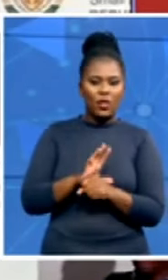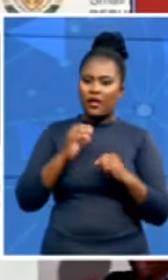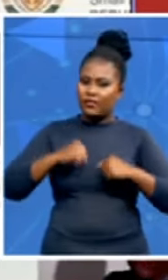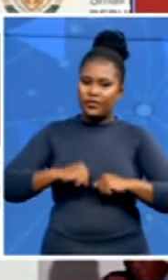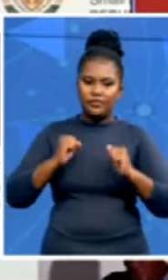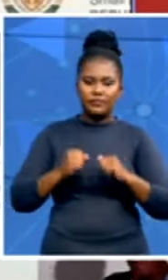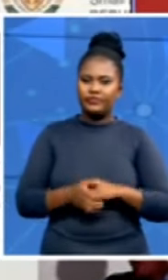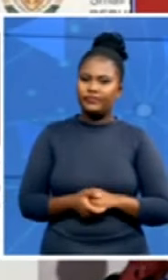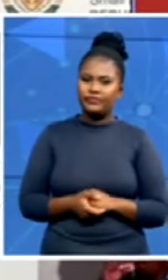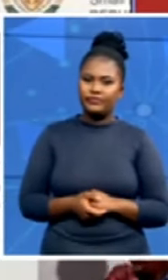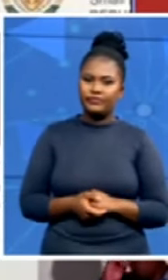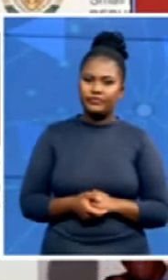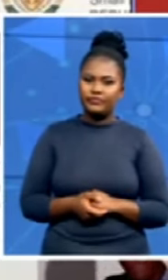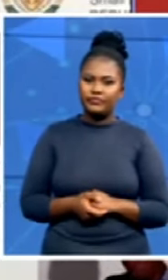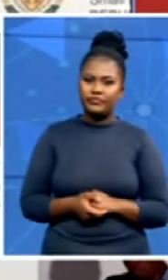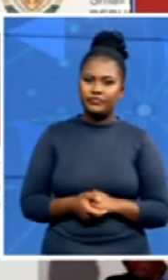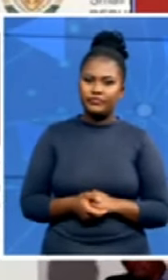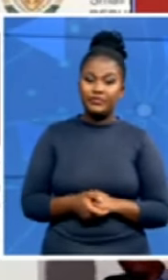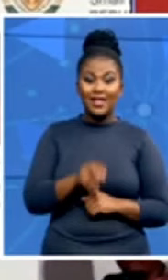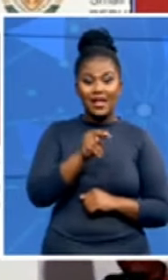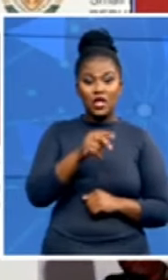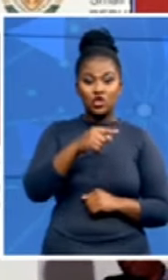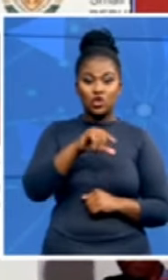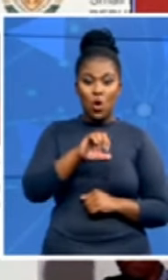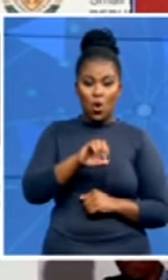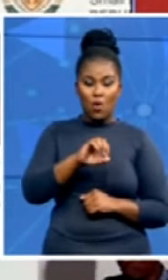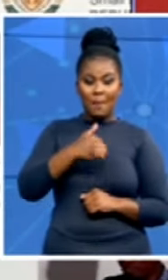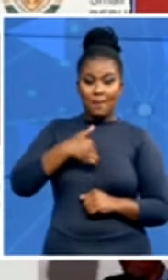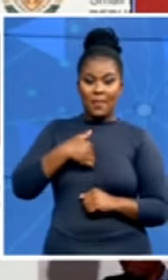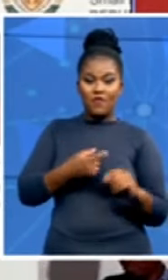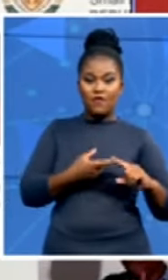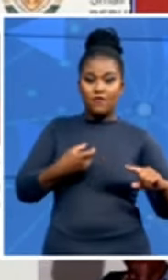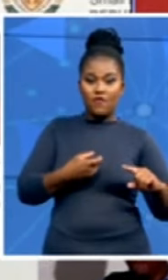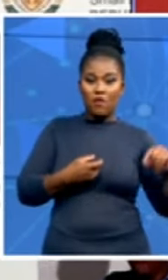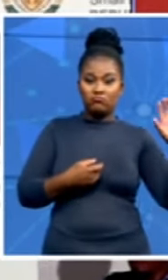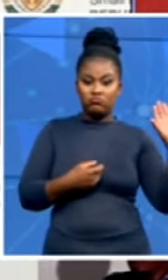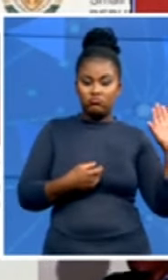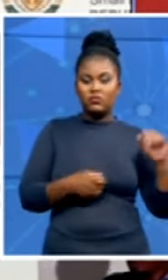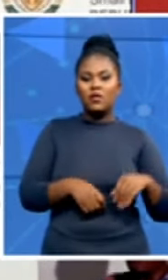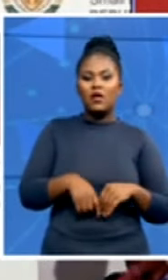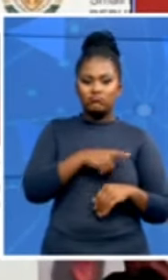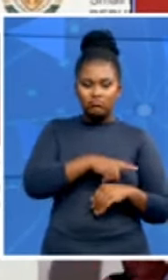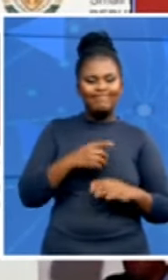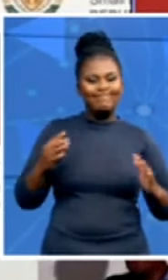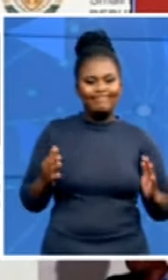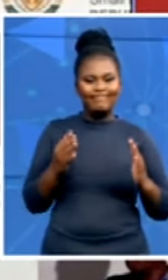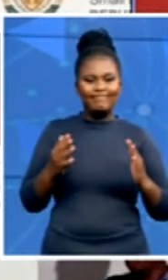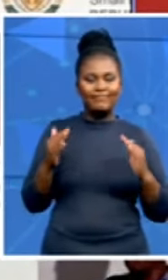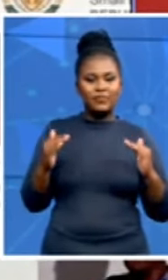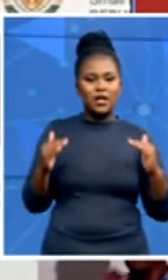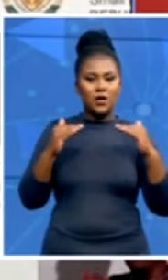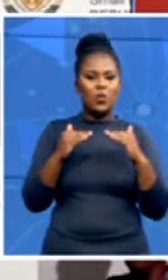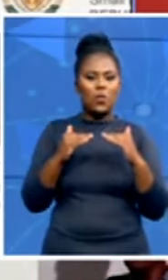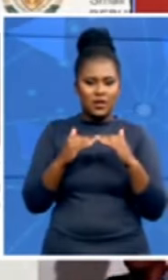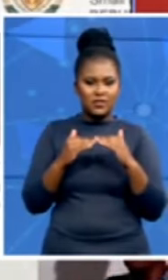The NGO that I come from emphasizes the importance of equality, even from its founding documents. The